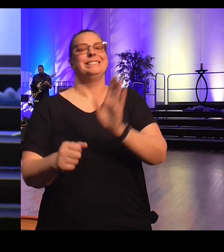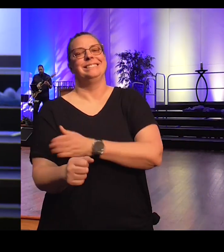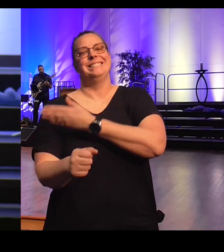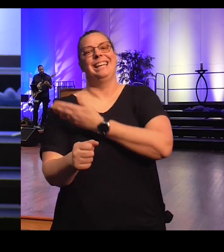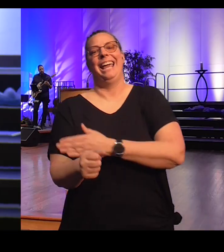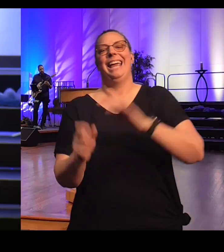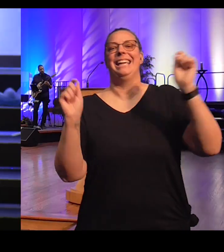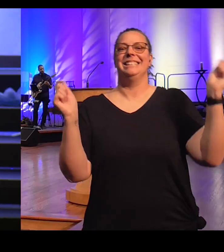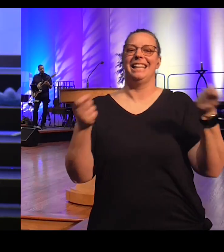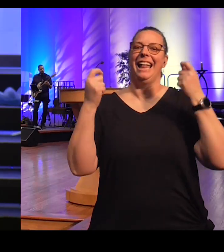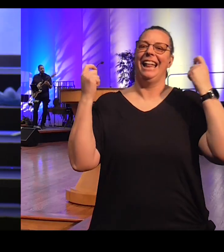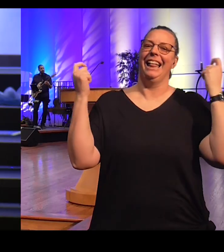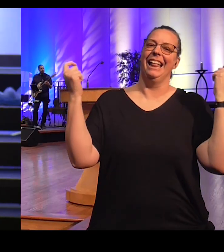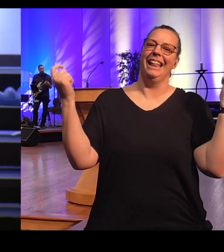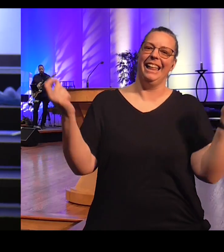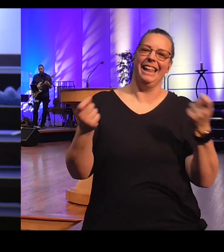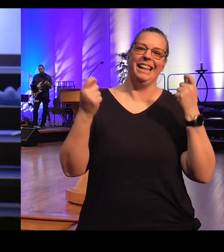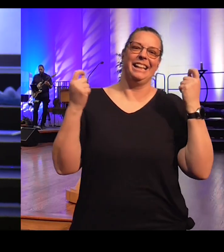in